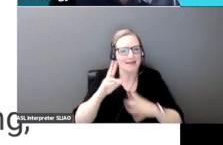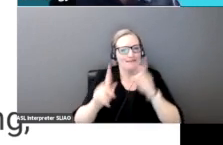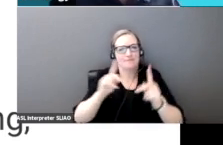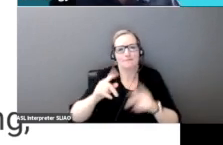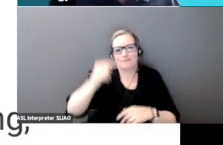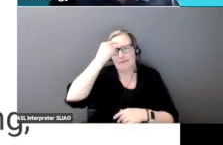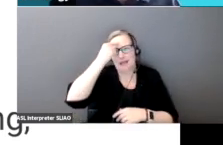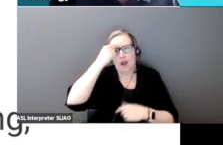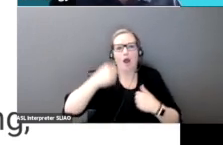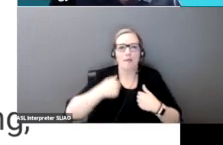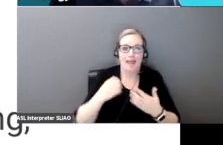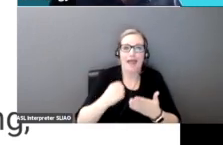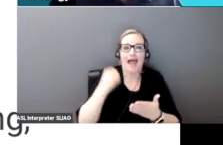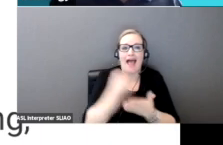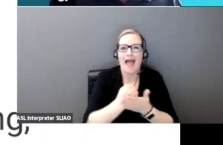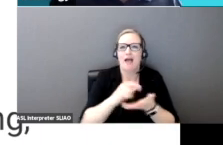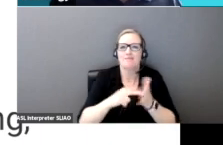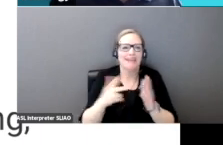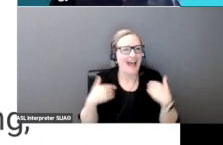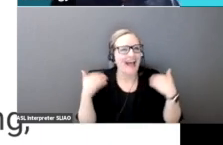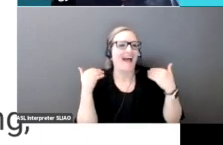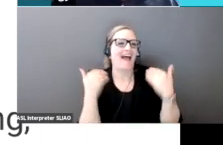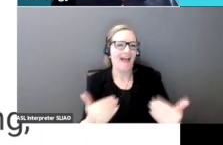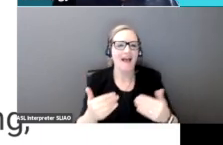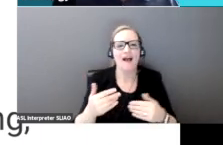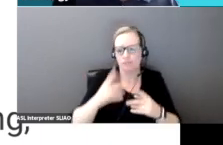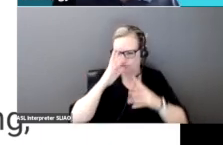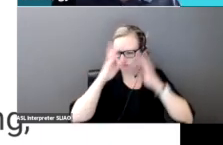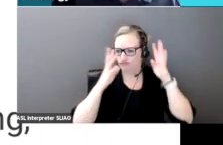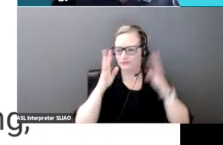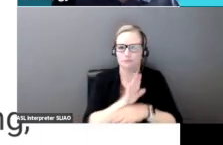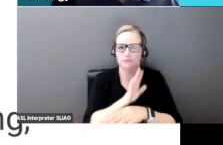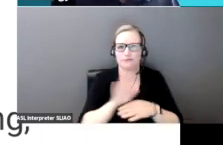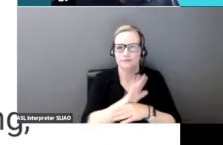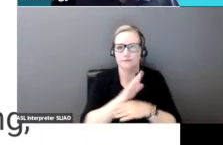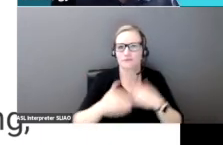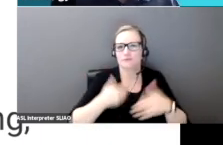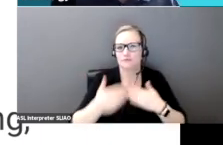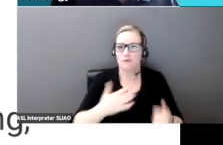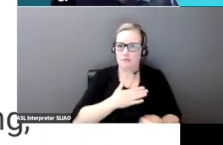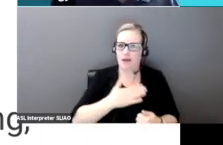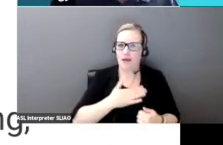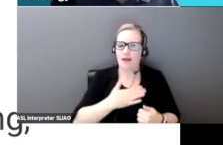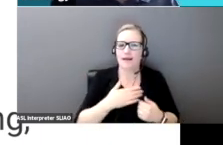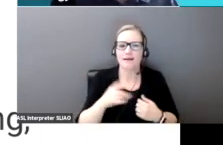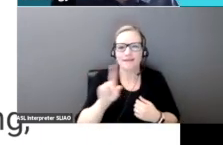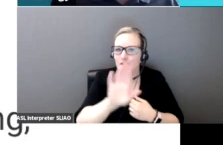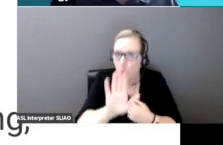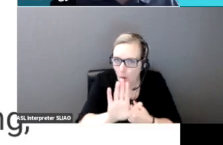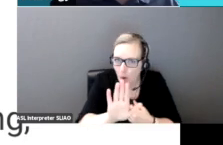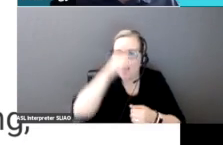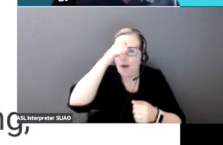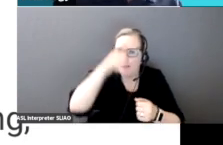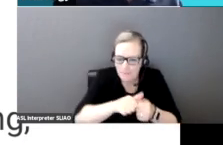Nope. As I mentioned earlier, a patent allows you to prevent others from practicing the invention, from